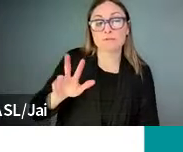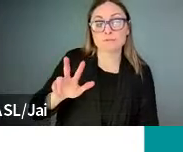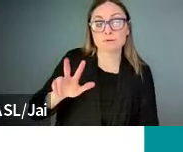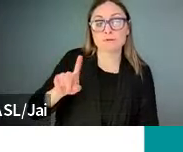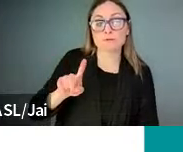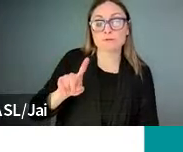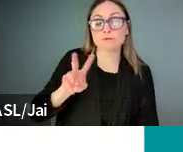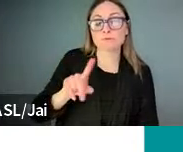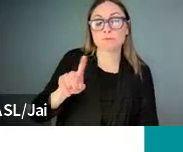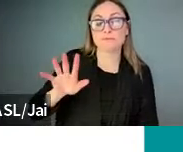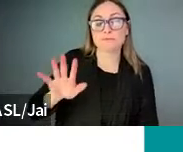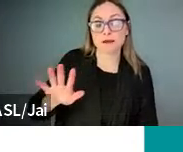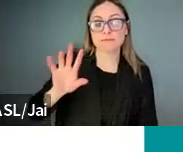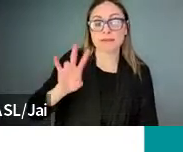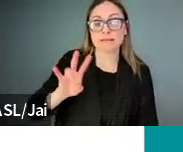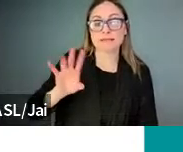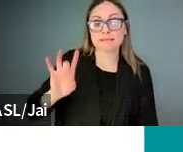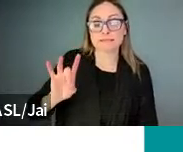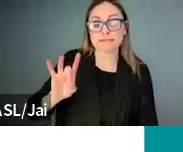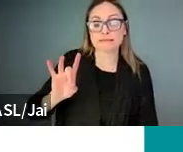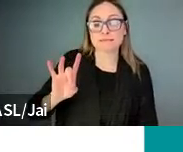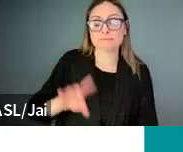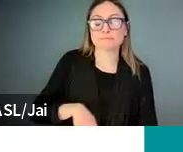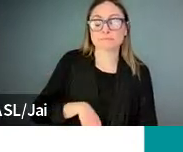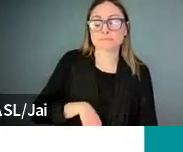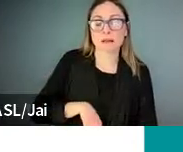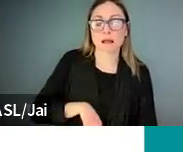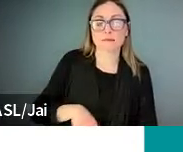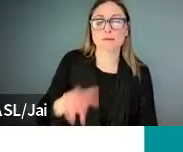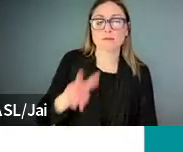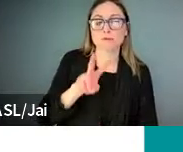253-215-8782, meeting ID